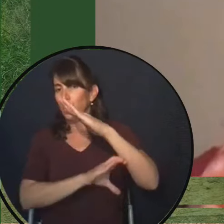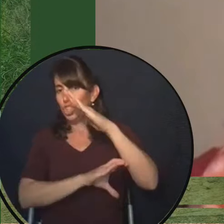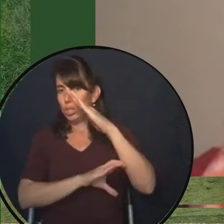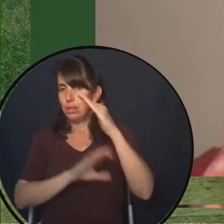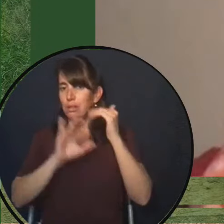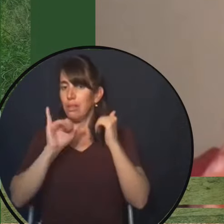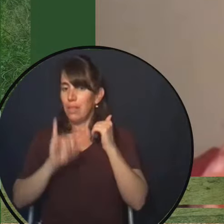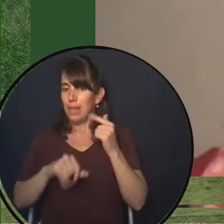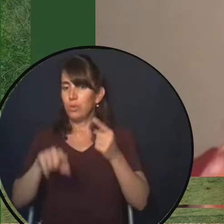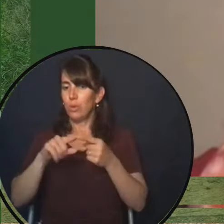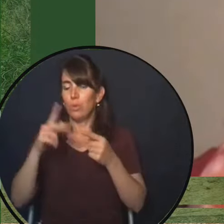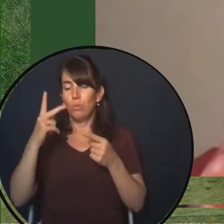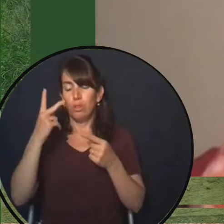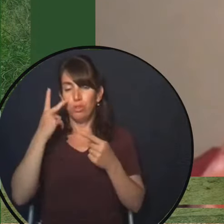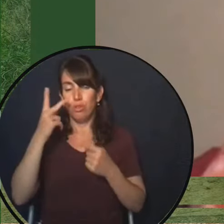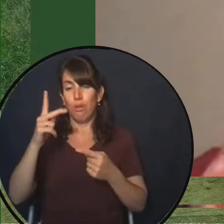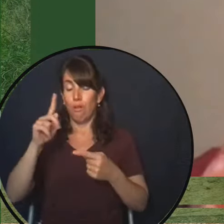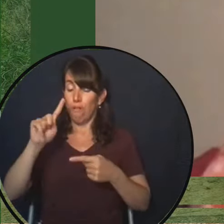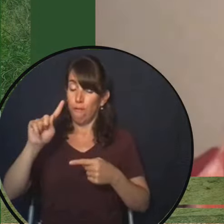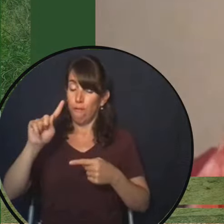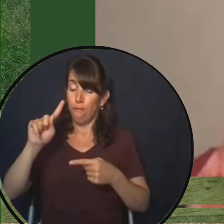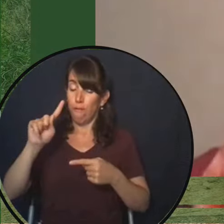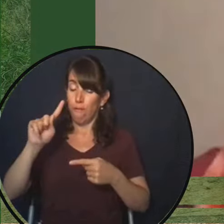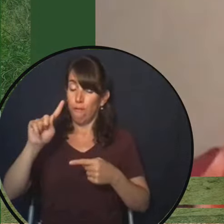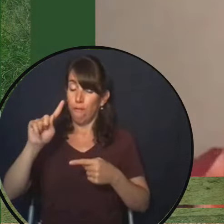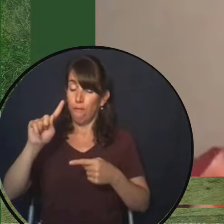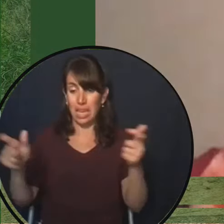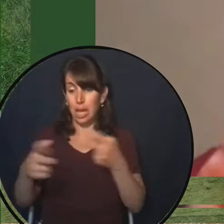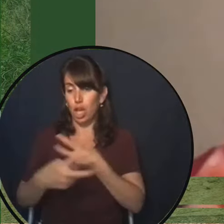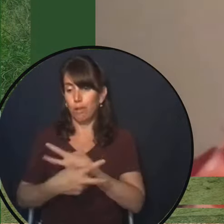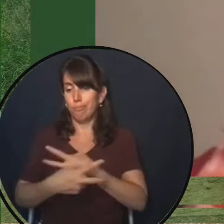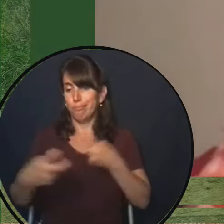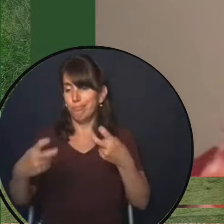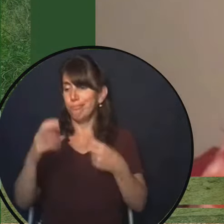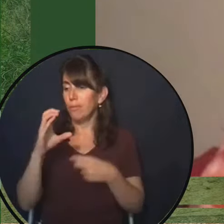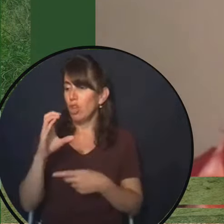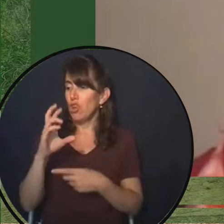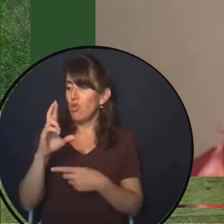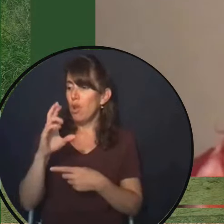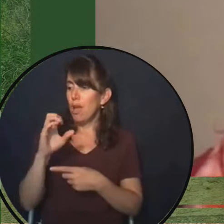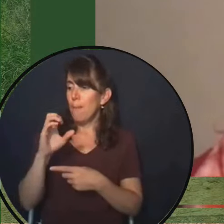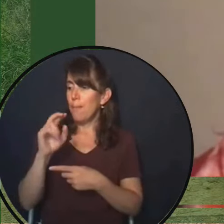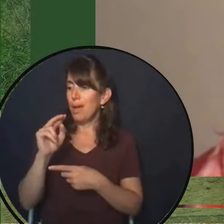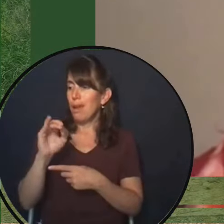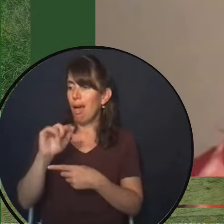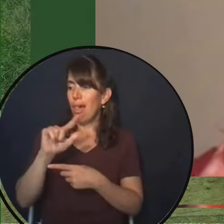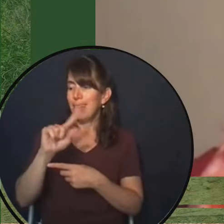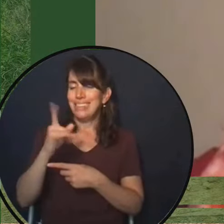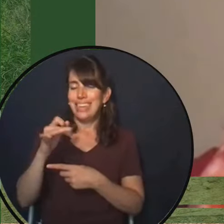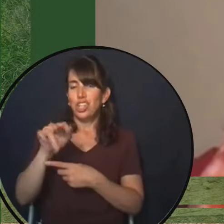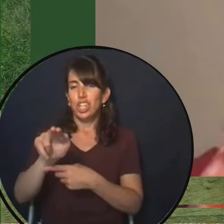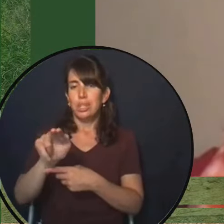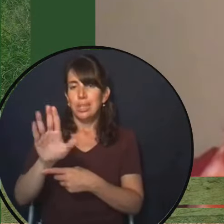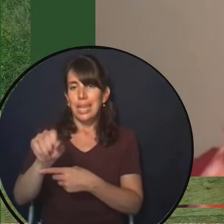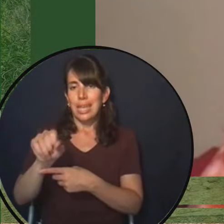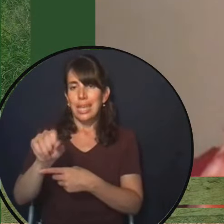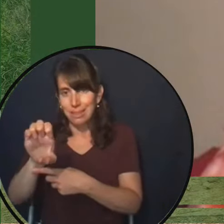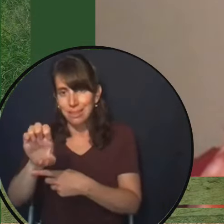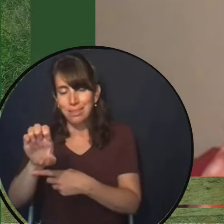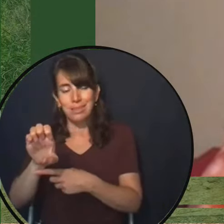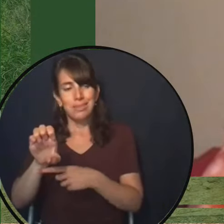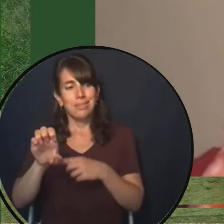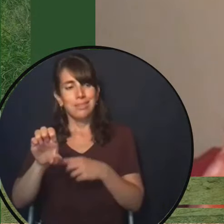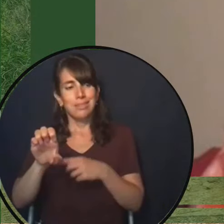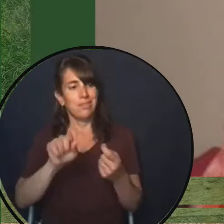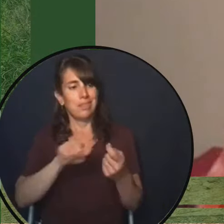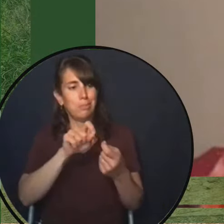that we were able to get involved in. And it was not related to abortion, but it was a criminalization of a pregnancy outcome case. And it was important